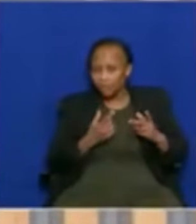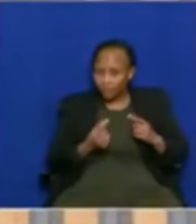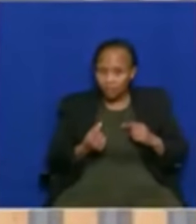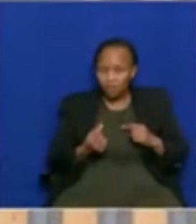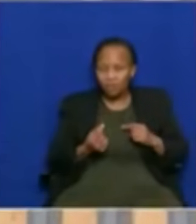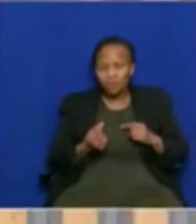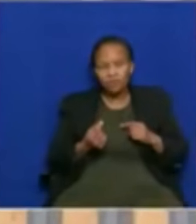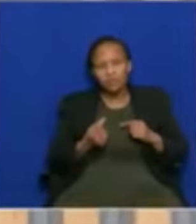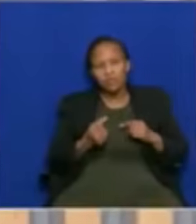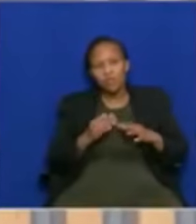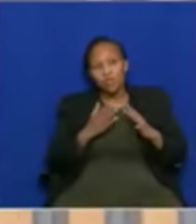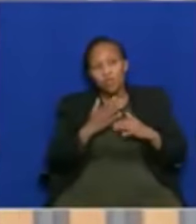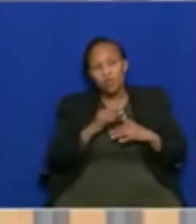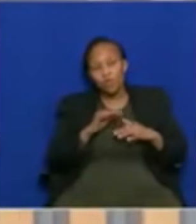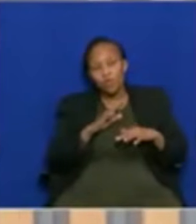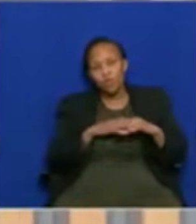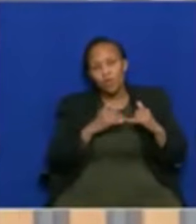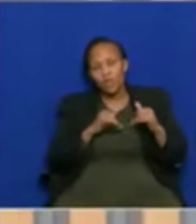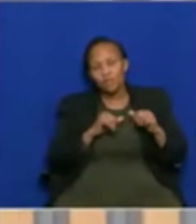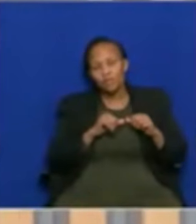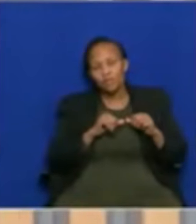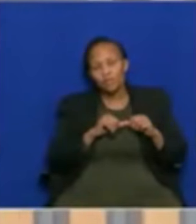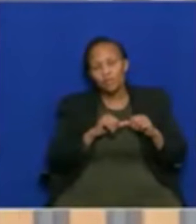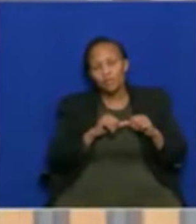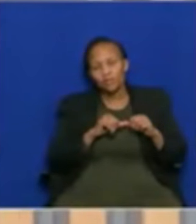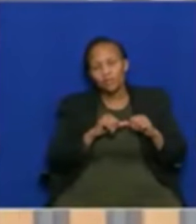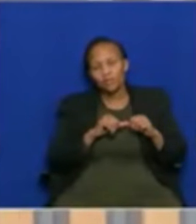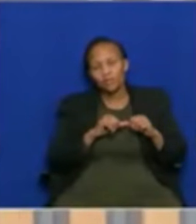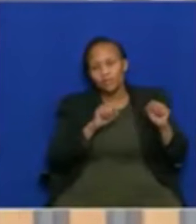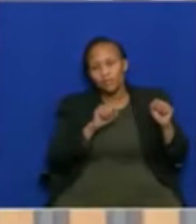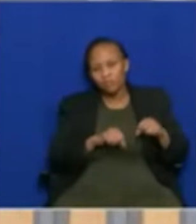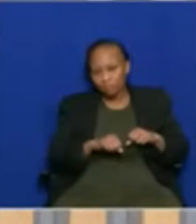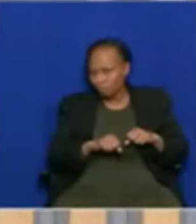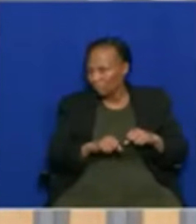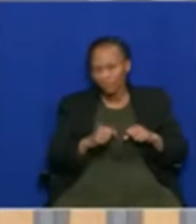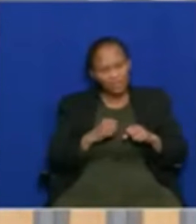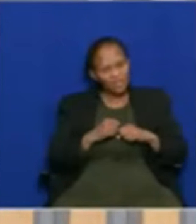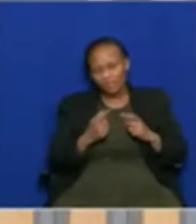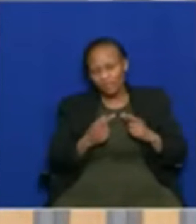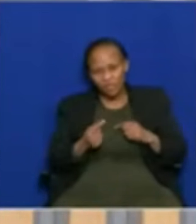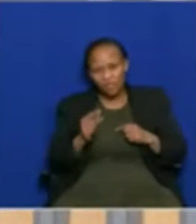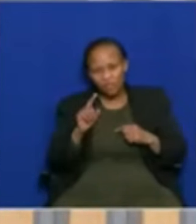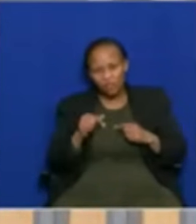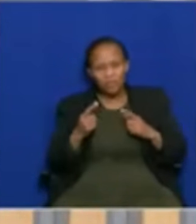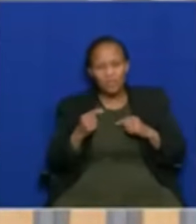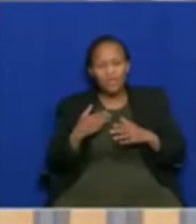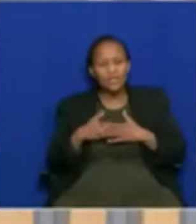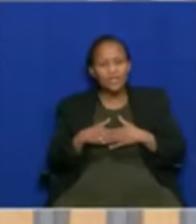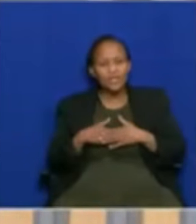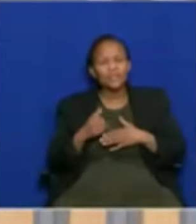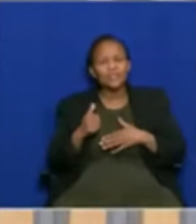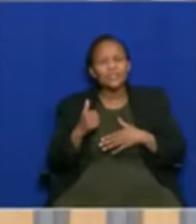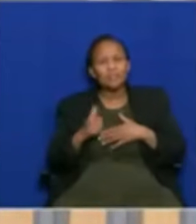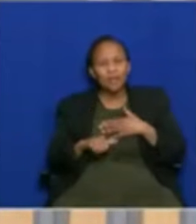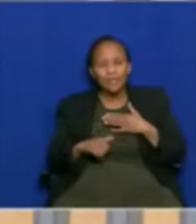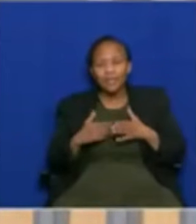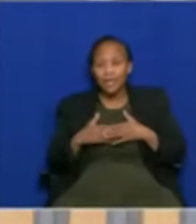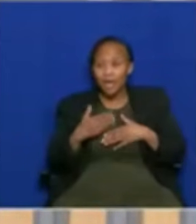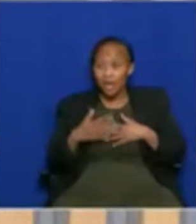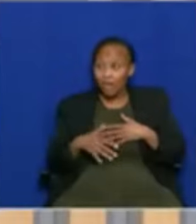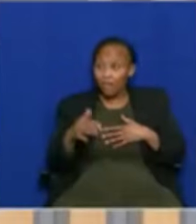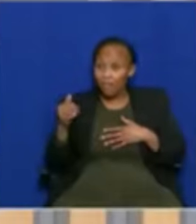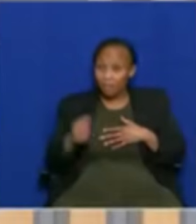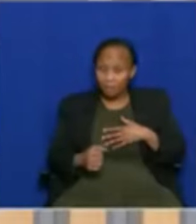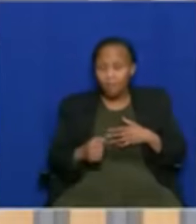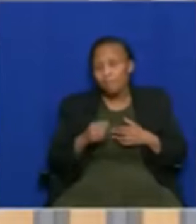within 6 months after her appointment. It's correct. So the fact that that letter was sent to her means